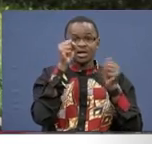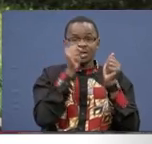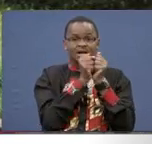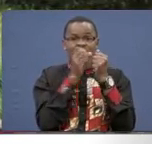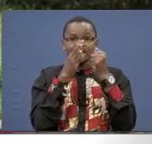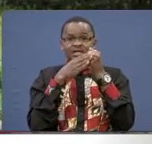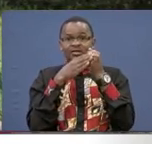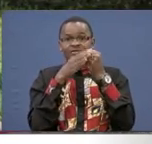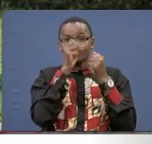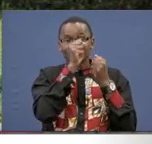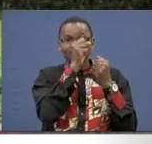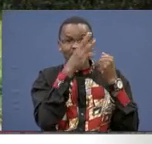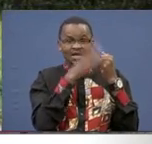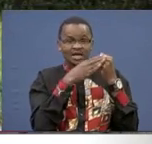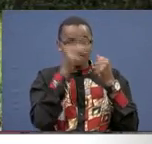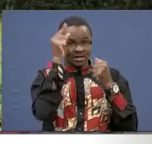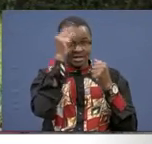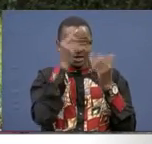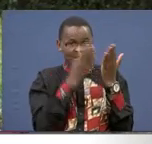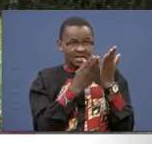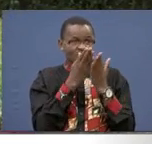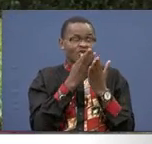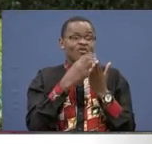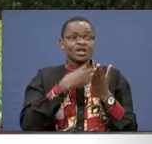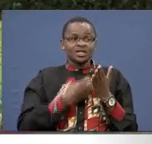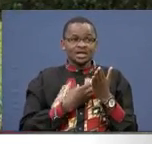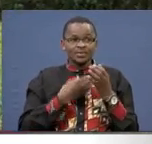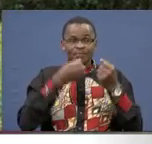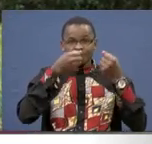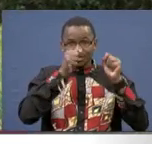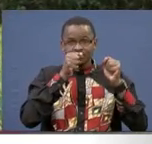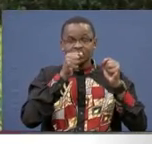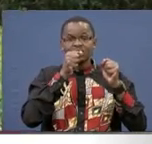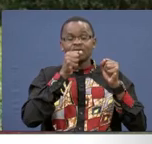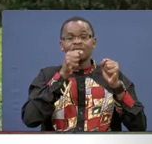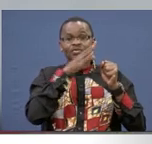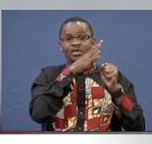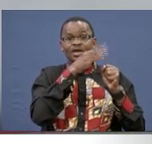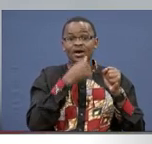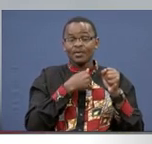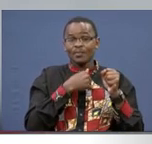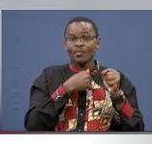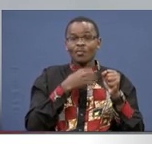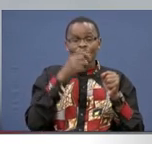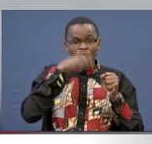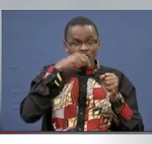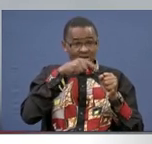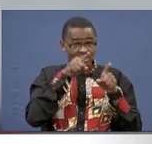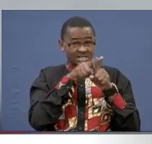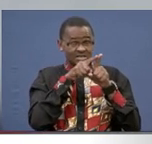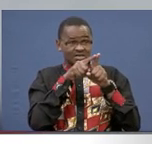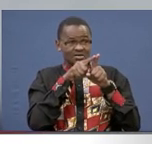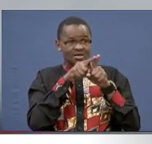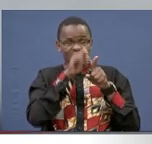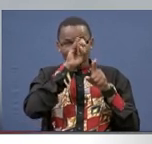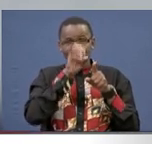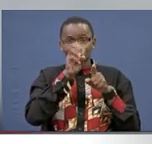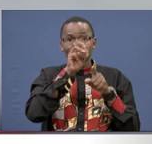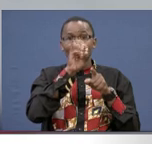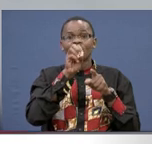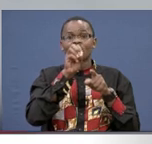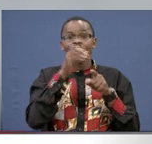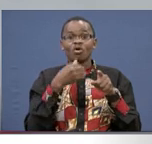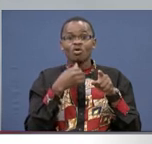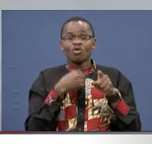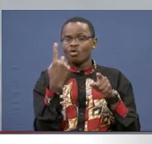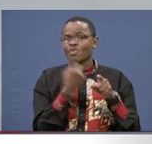1959, served in the governments of retired President Daniel Arap Moi and that of the founding President Jomo Kenyatta. He was